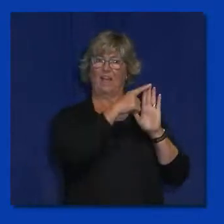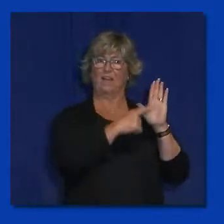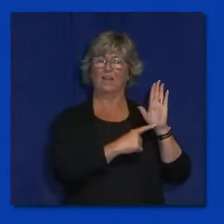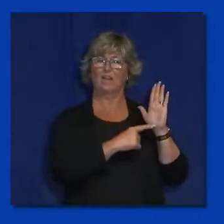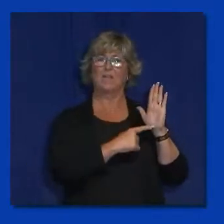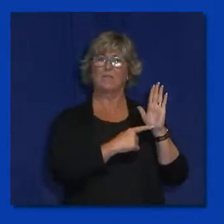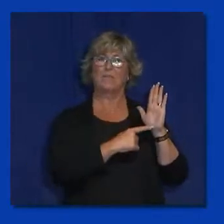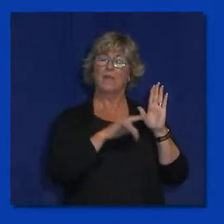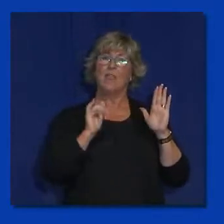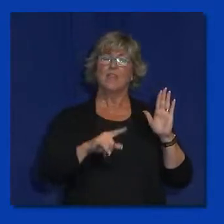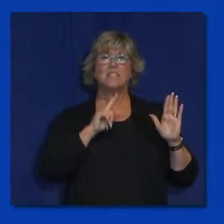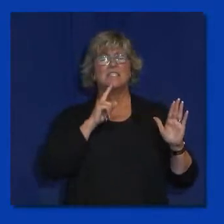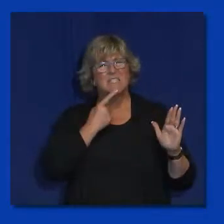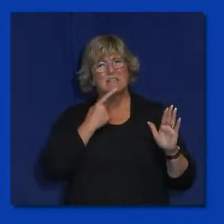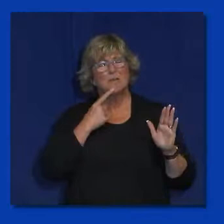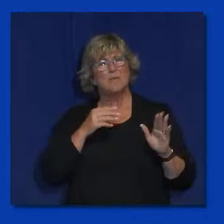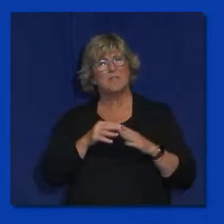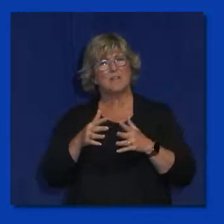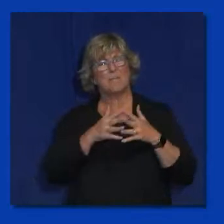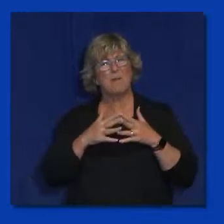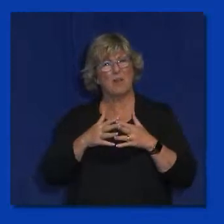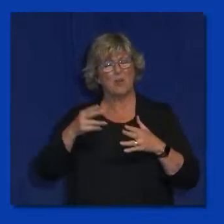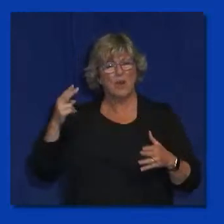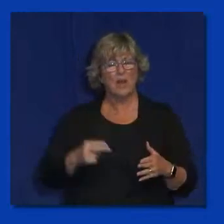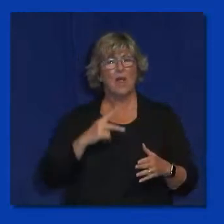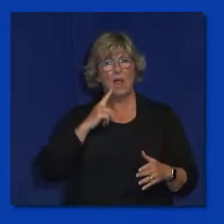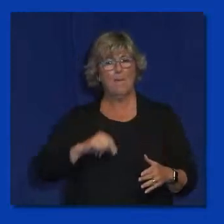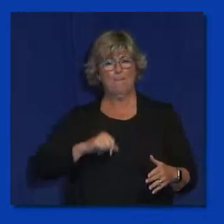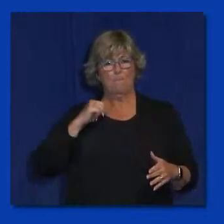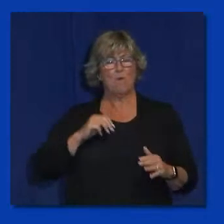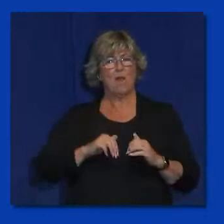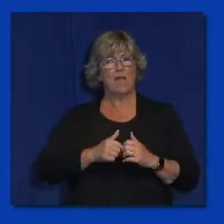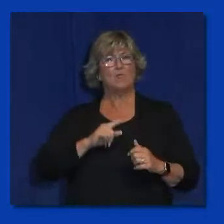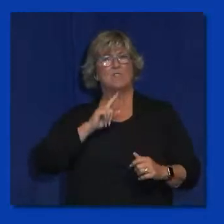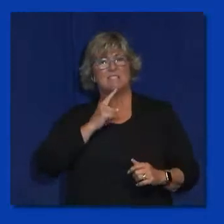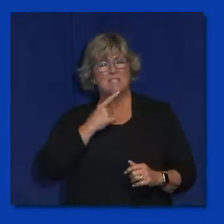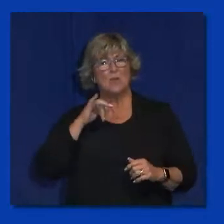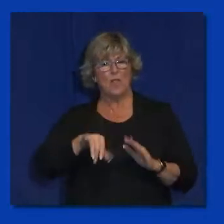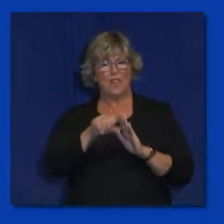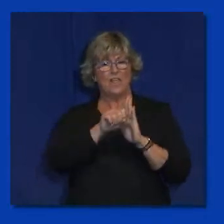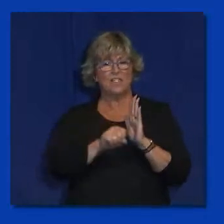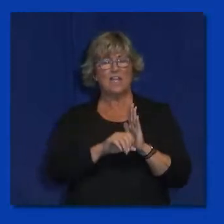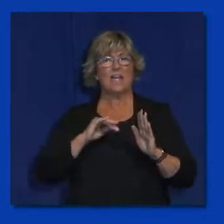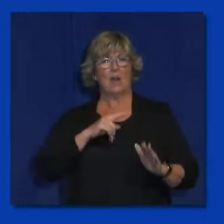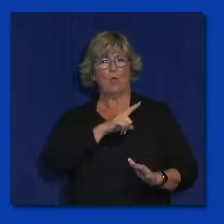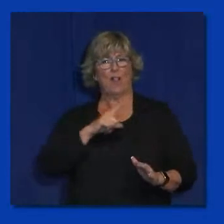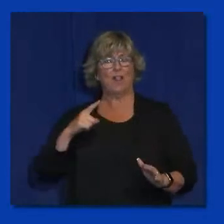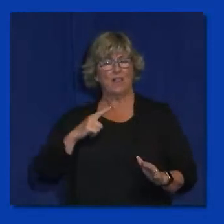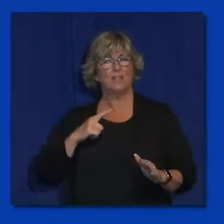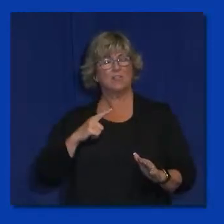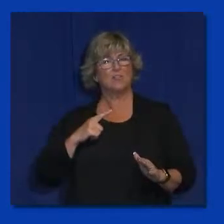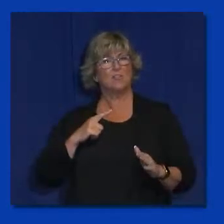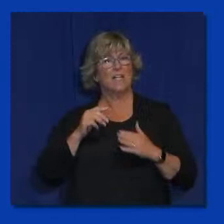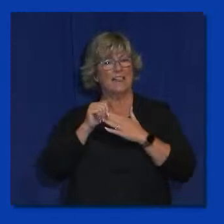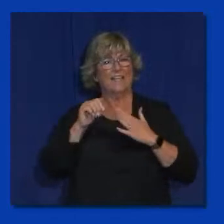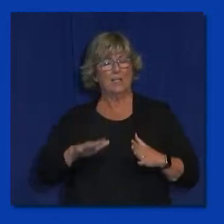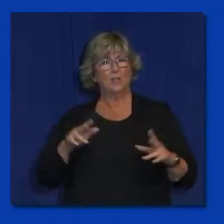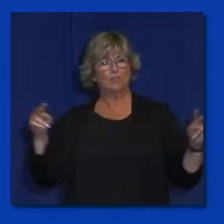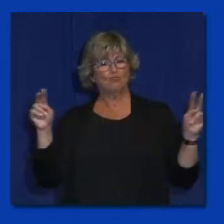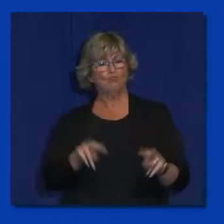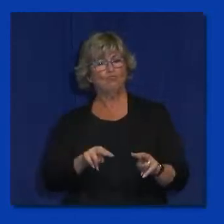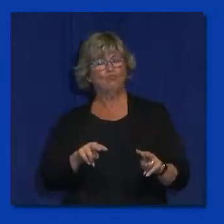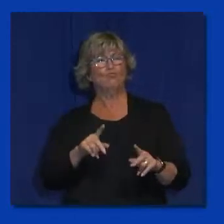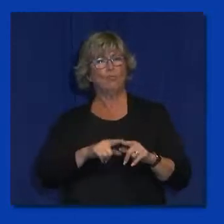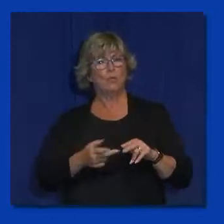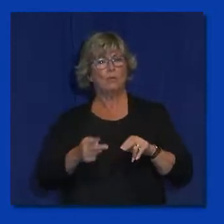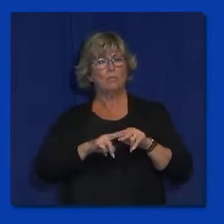It's a serious moment in American history. And I'm really proud of how serious this state and our legislative leaders take this moment and continue